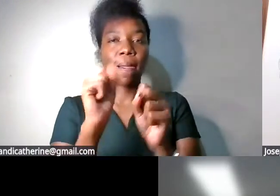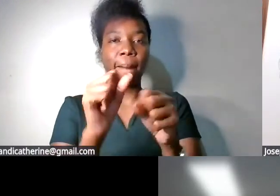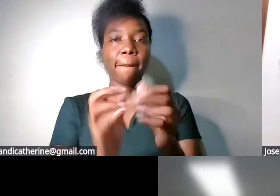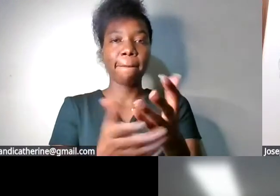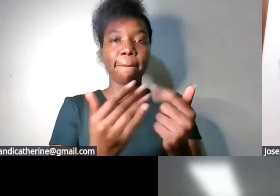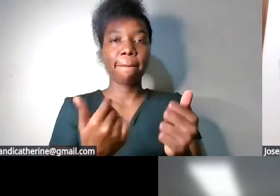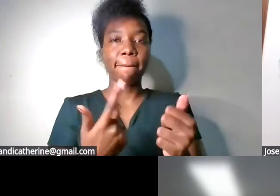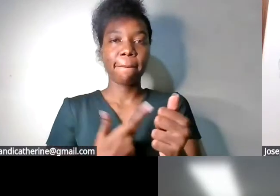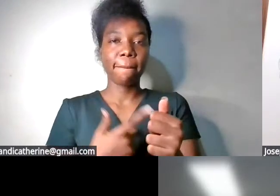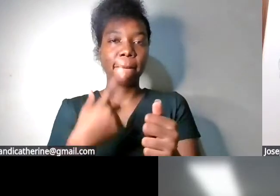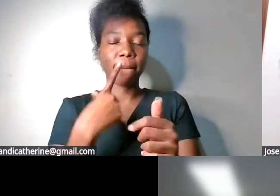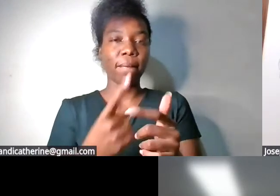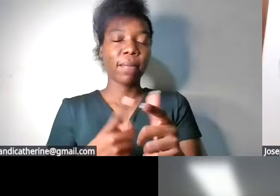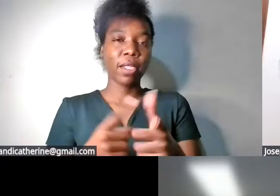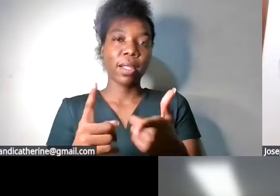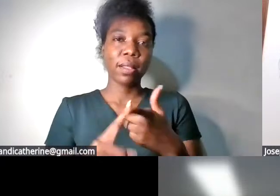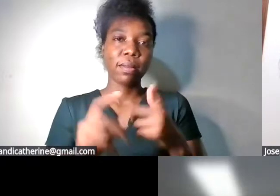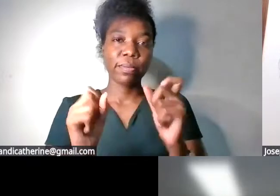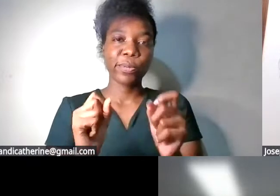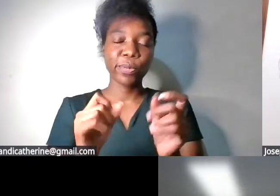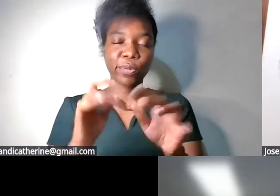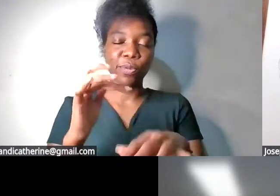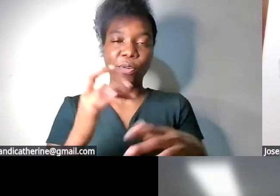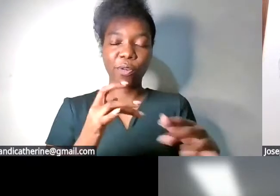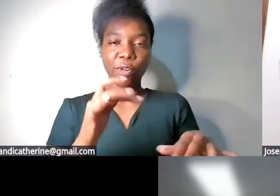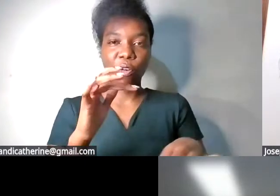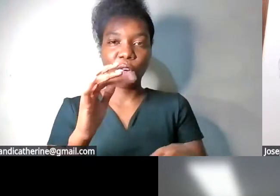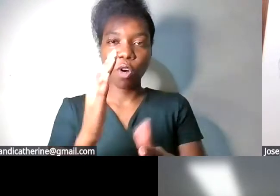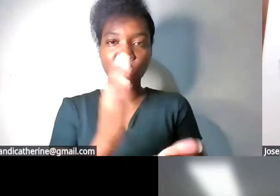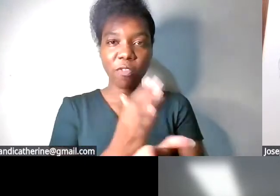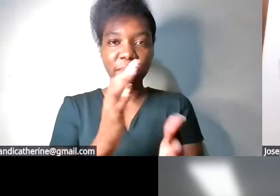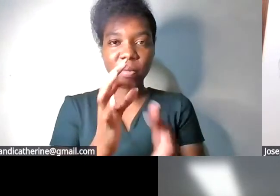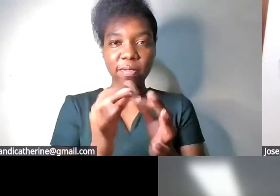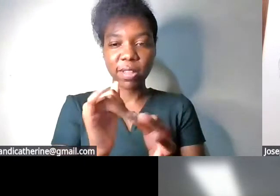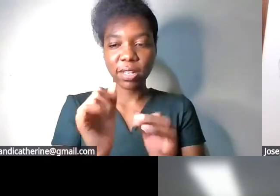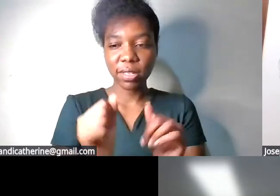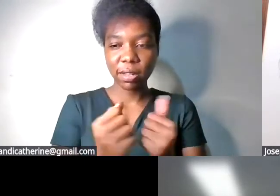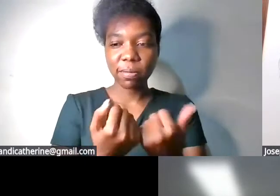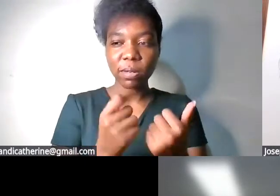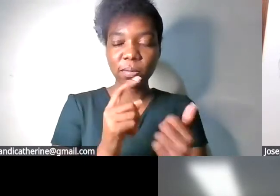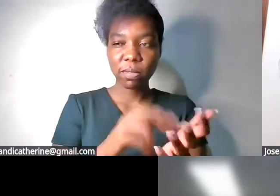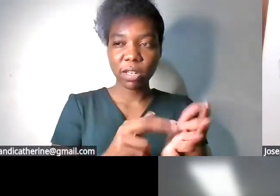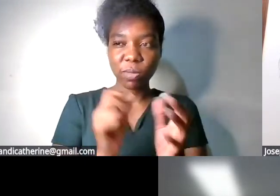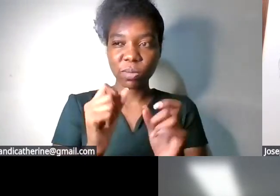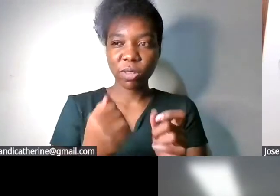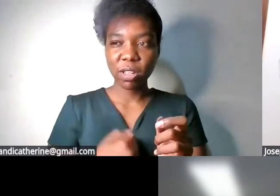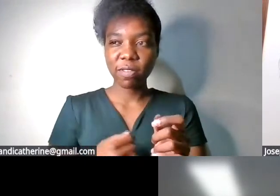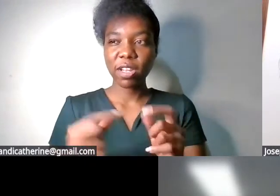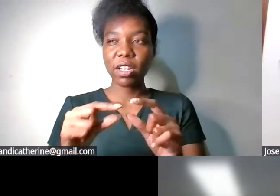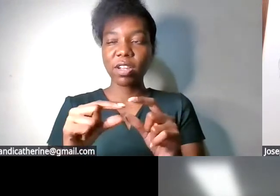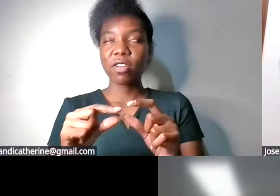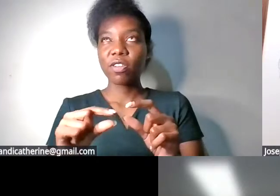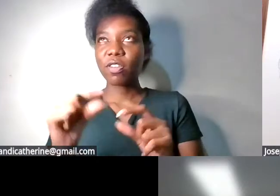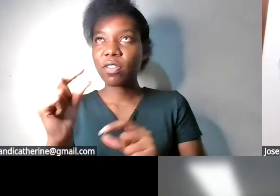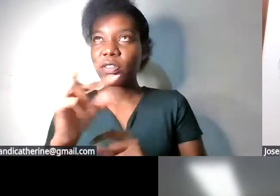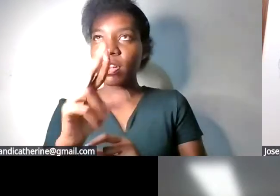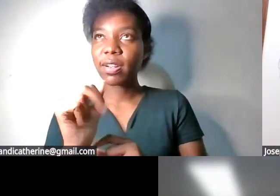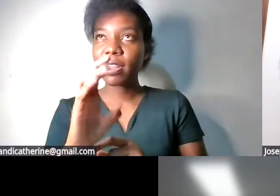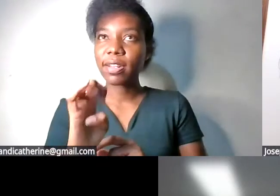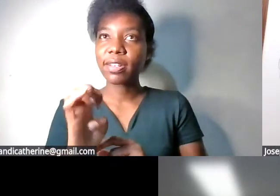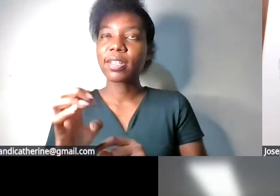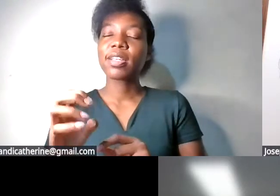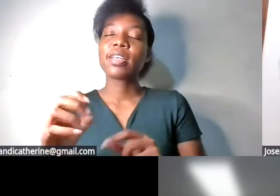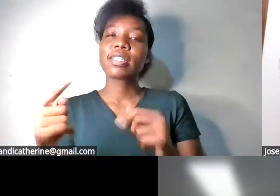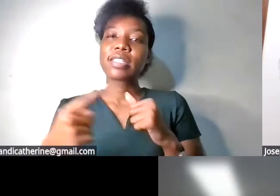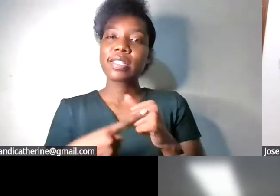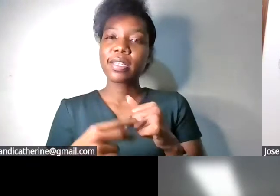then confirm if that works. So that would mean they're grade 6, 7, 8, and then 9 where they are, along